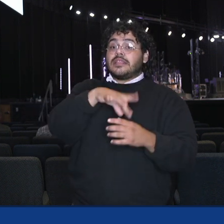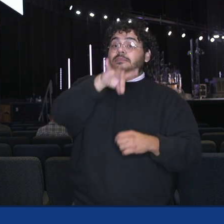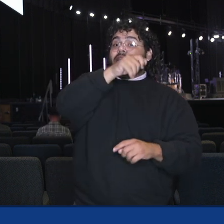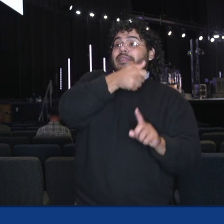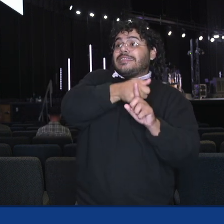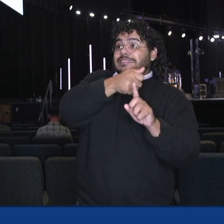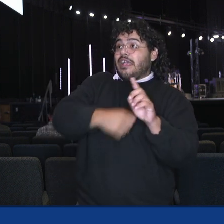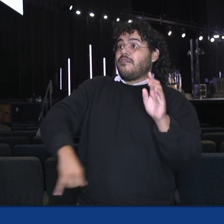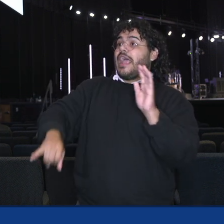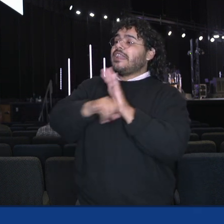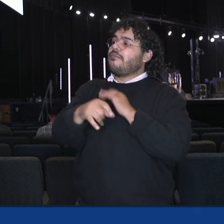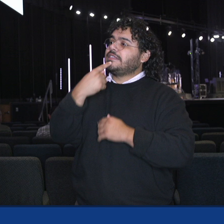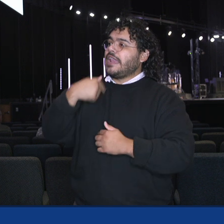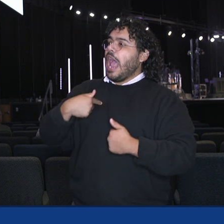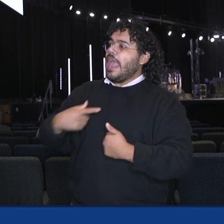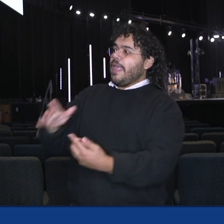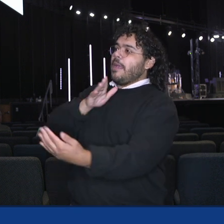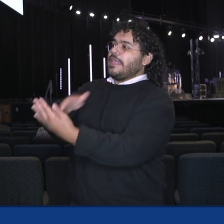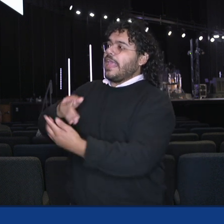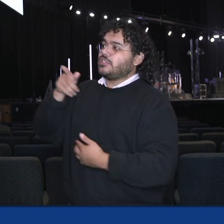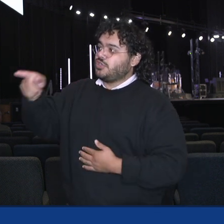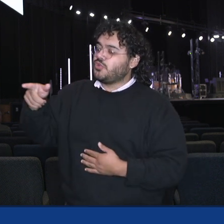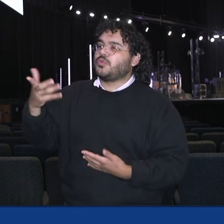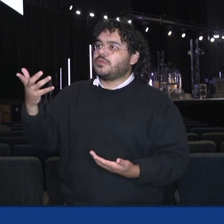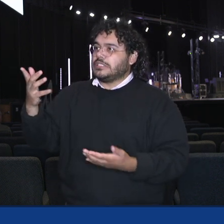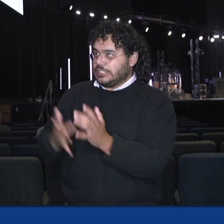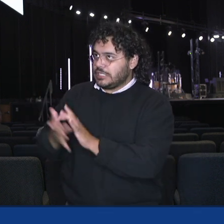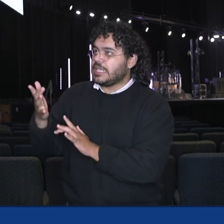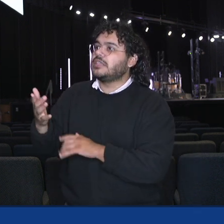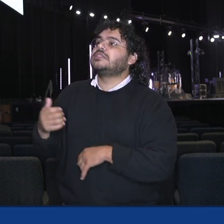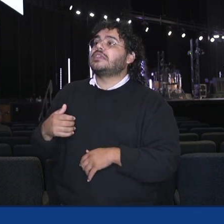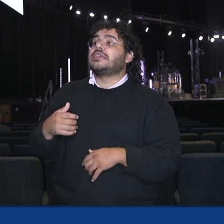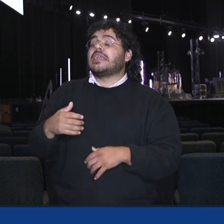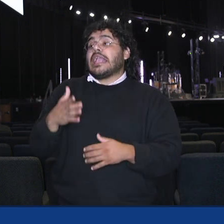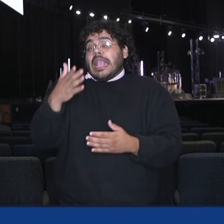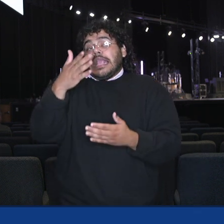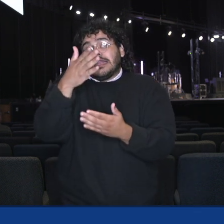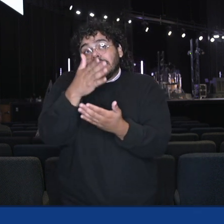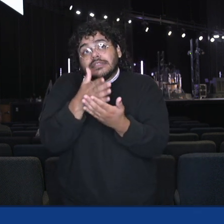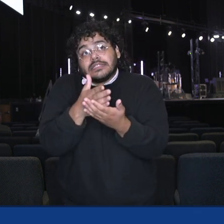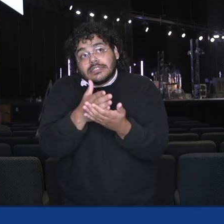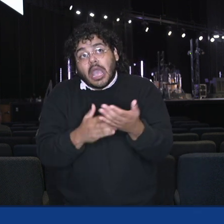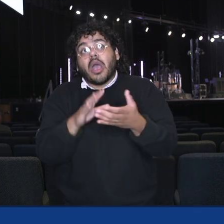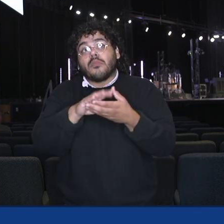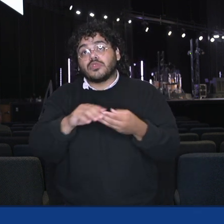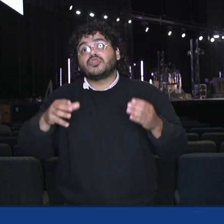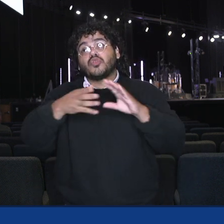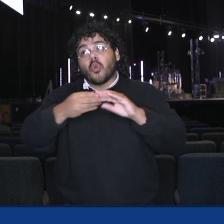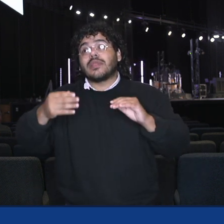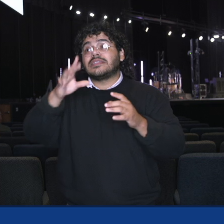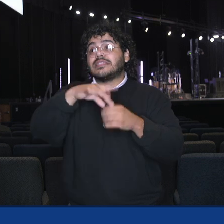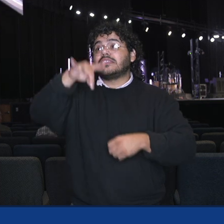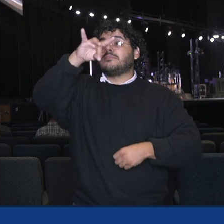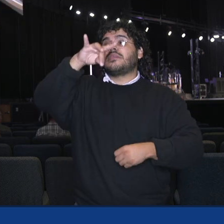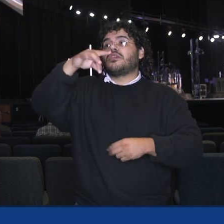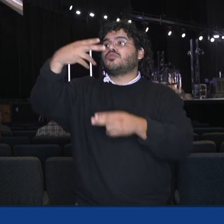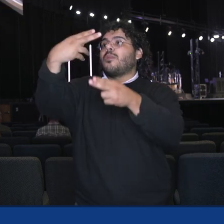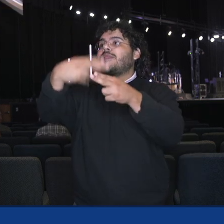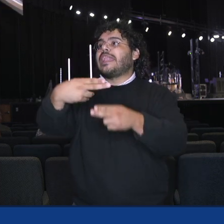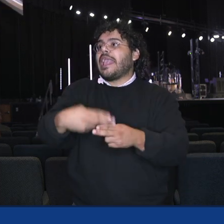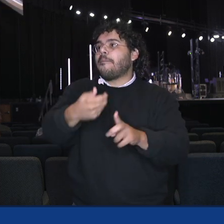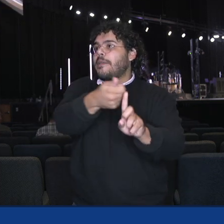Christ. And then we'll see in a moment, they actually name themselves. Now, there are some spiritual traditions that try to